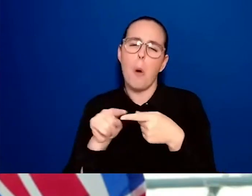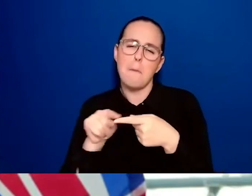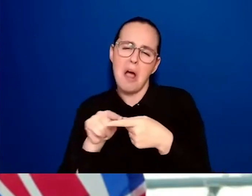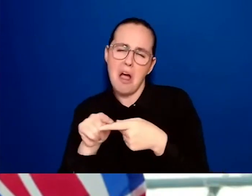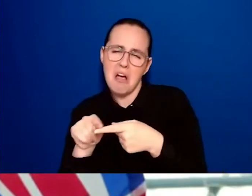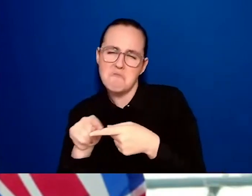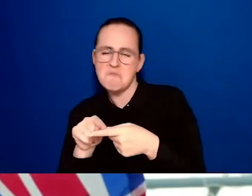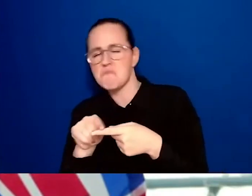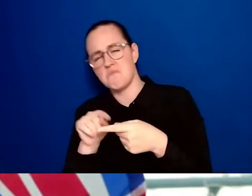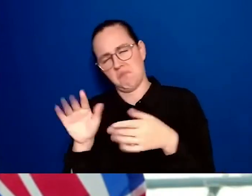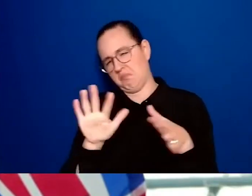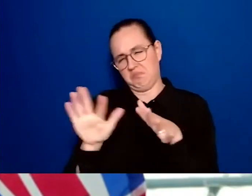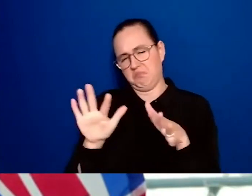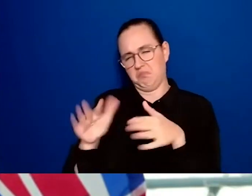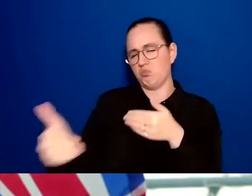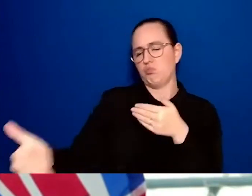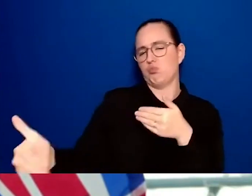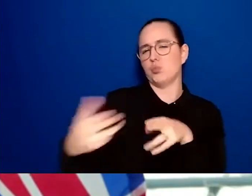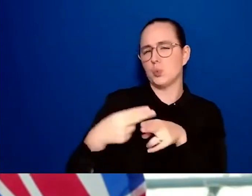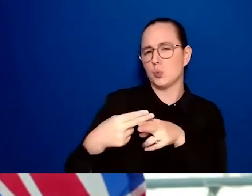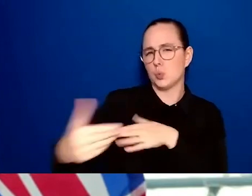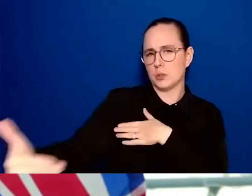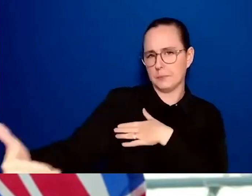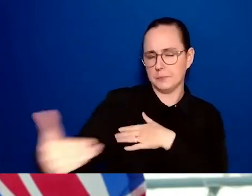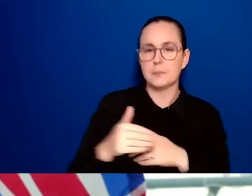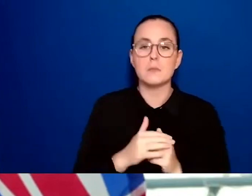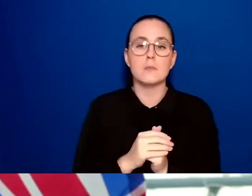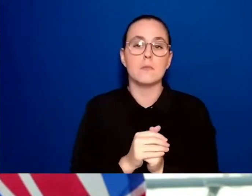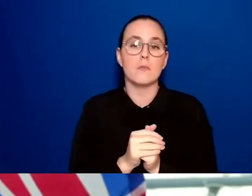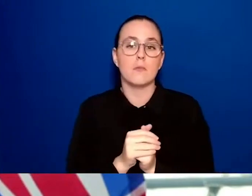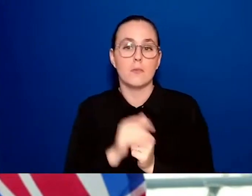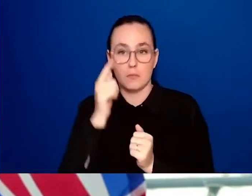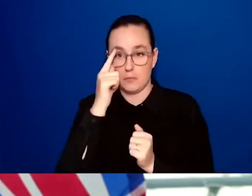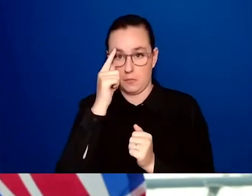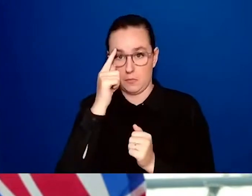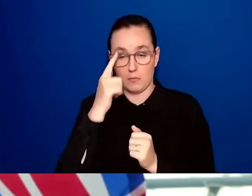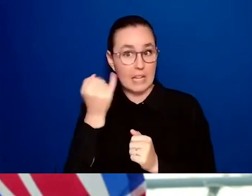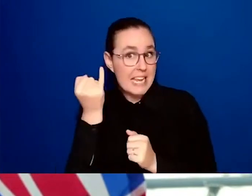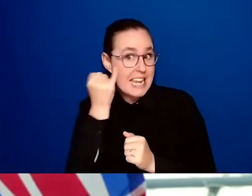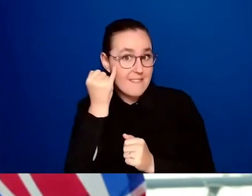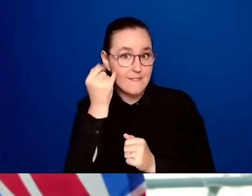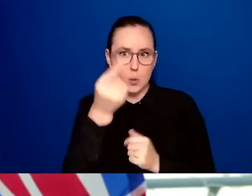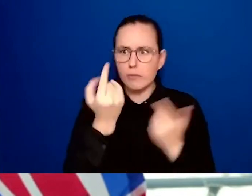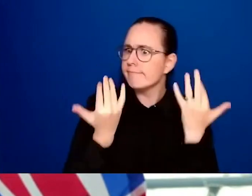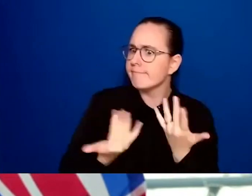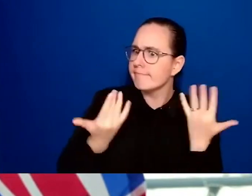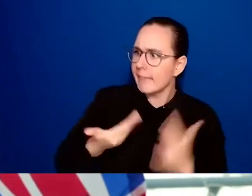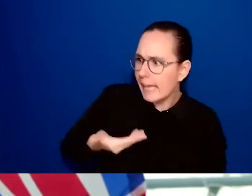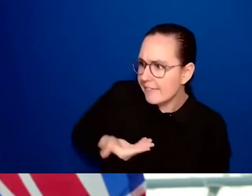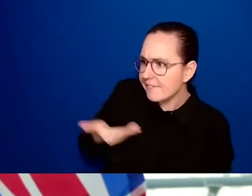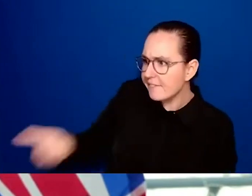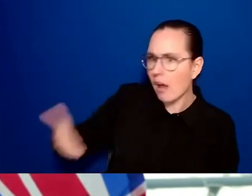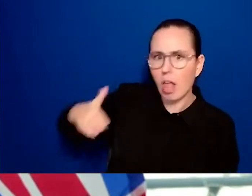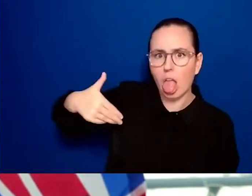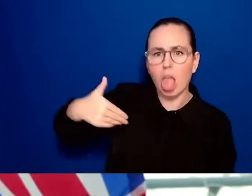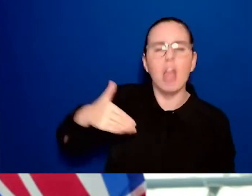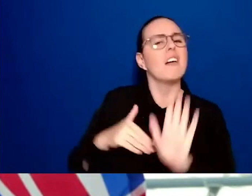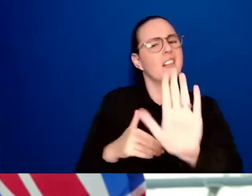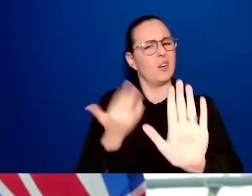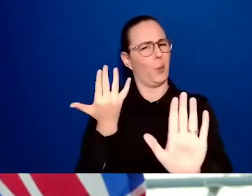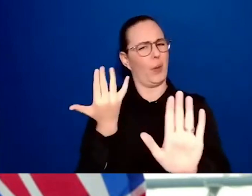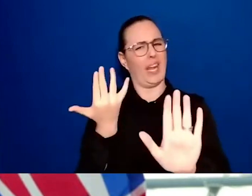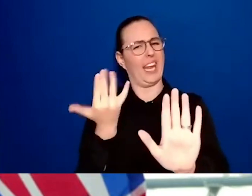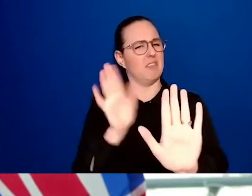third dose at this time. It really is limited right now to those about 15,000 people that we know are